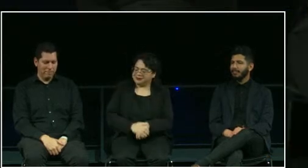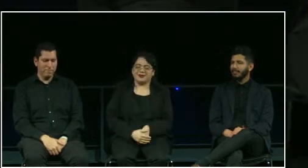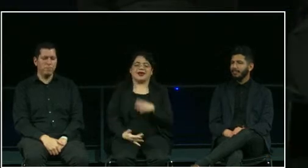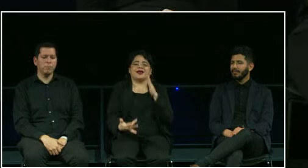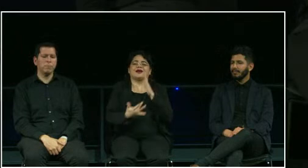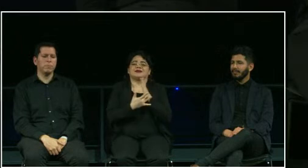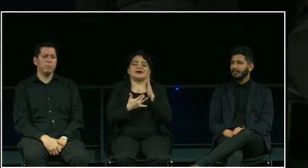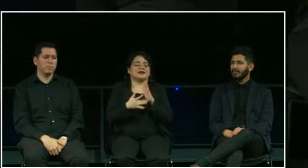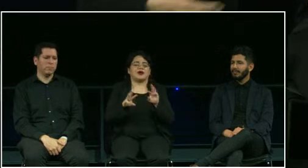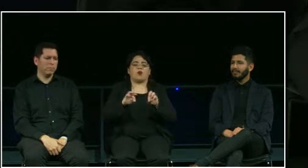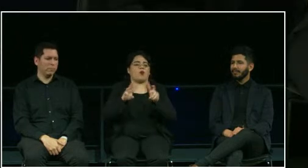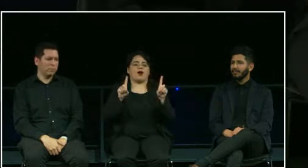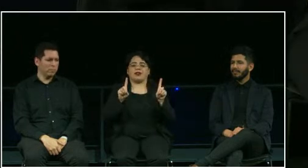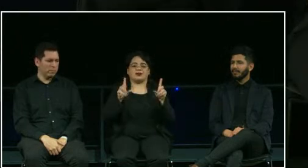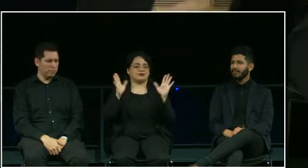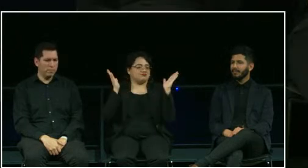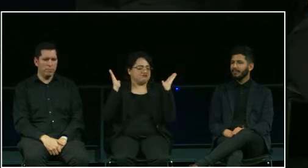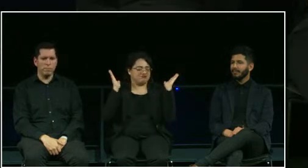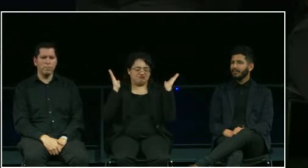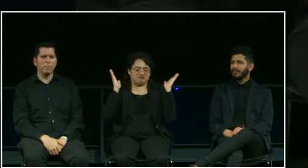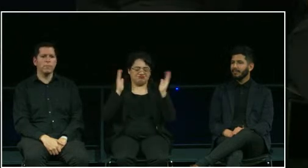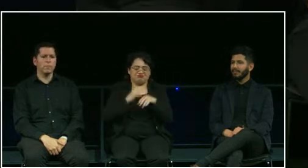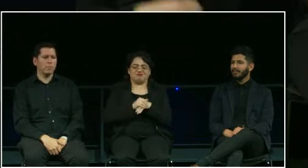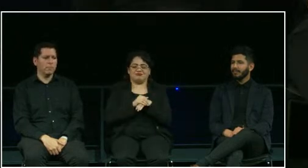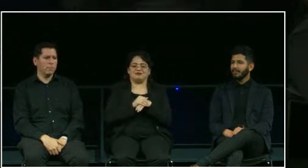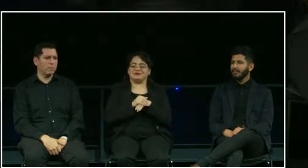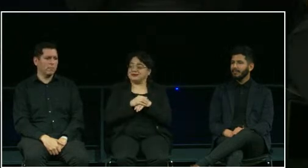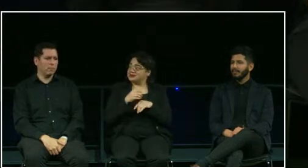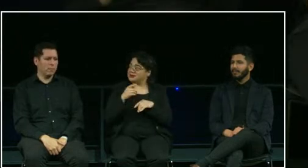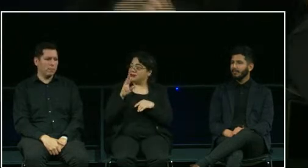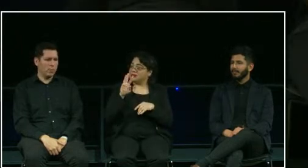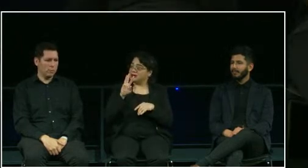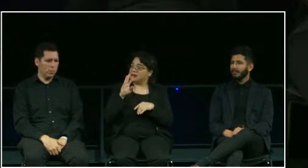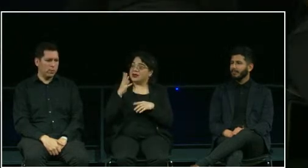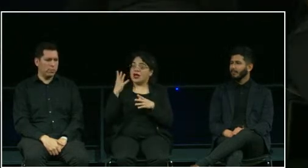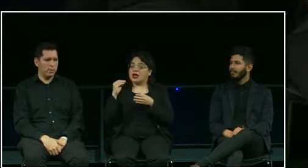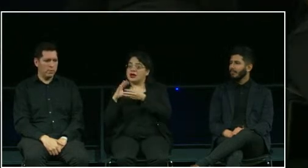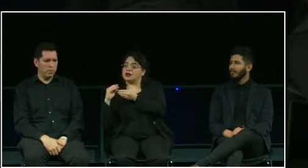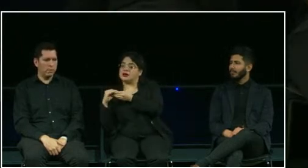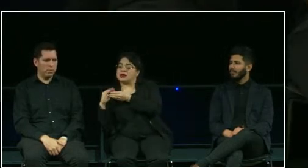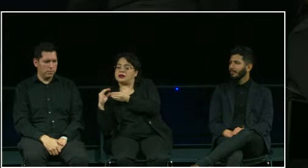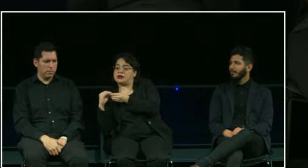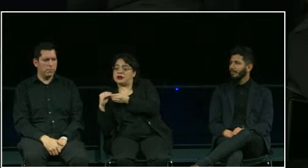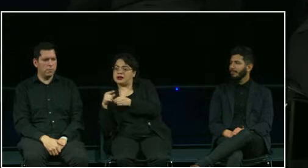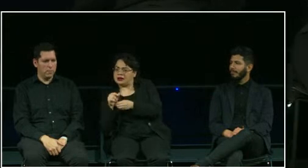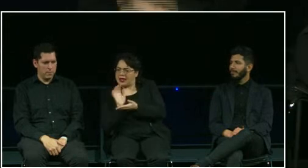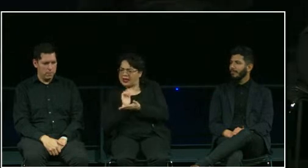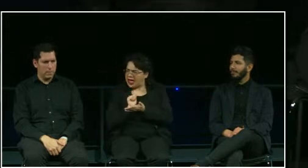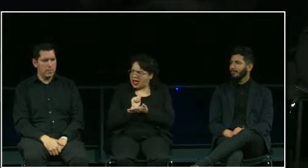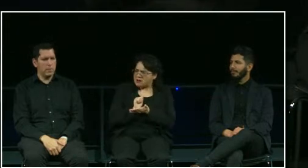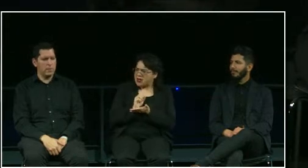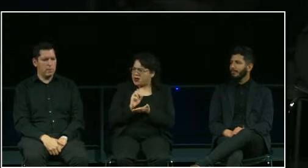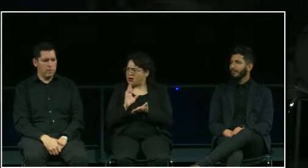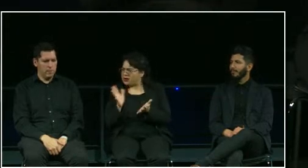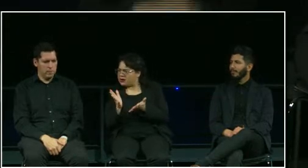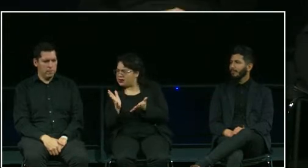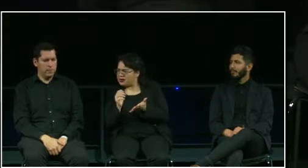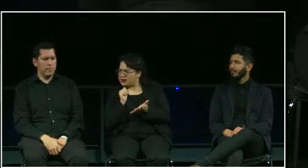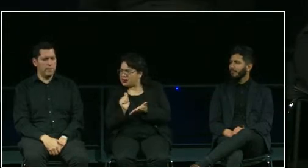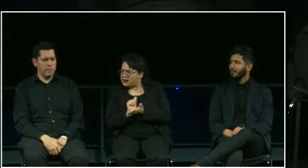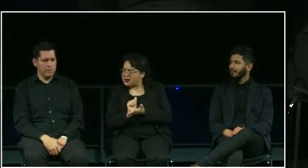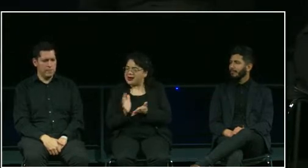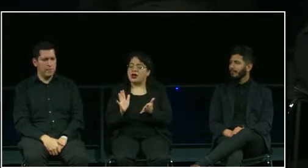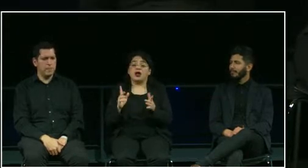technically wild. This whisper campaign we've left behind us about whether or not our movie was animated speaks to